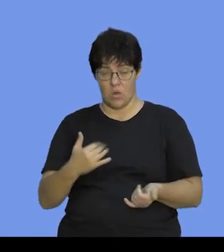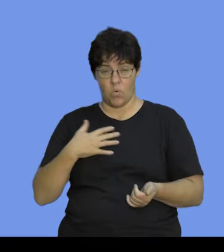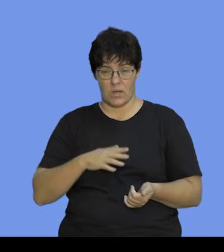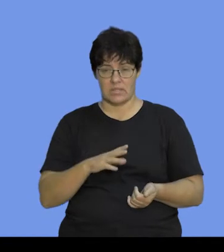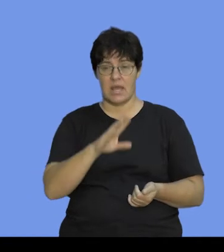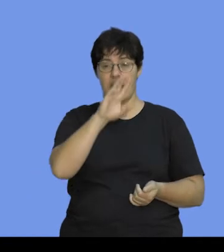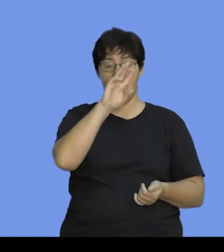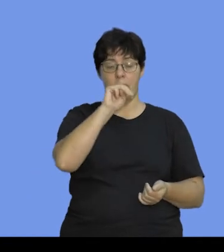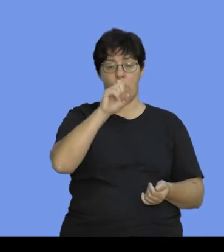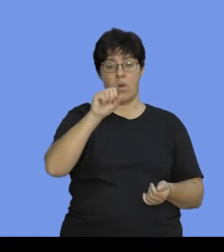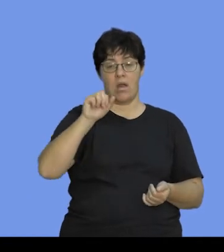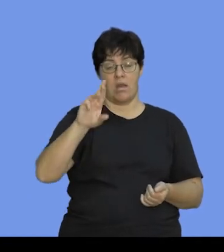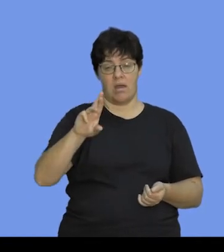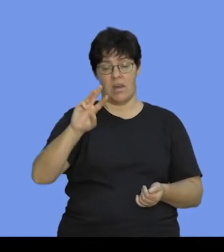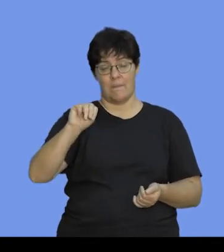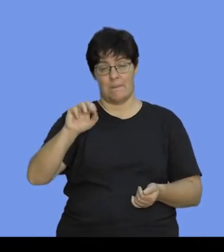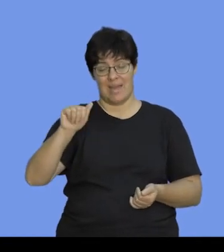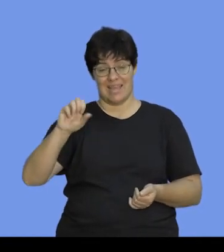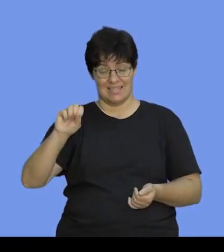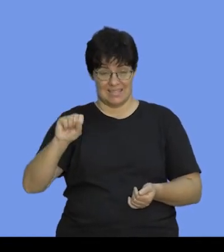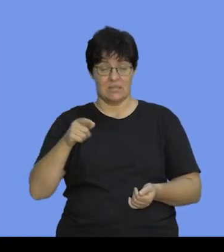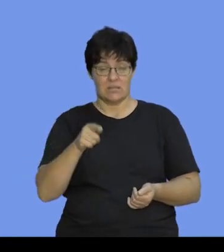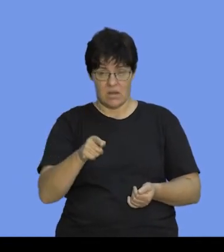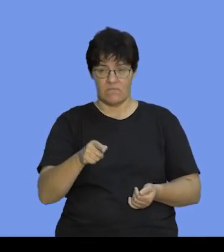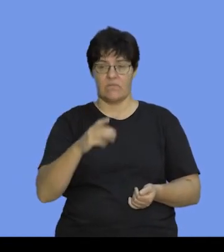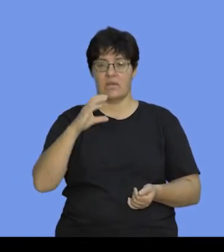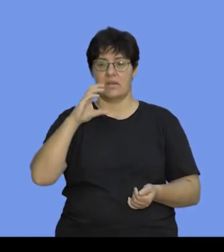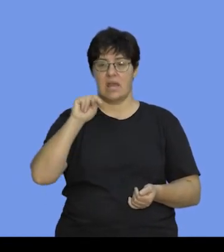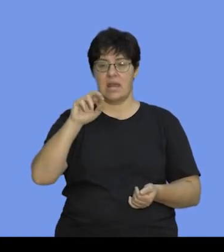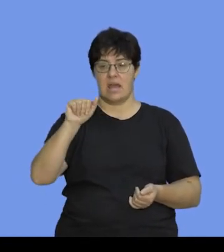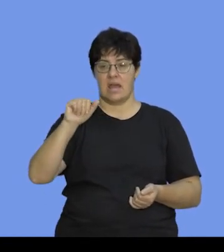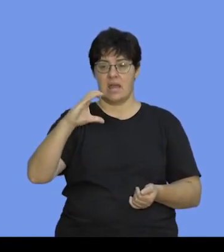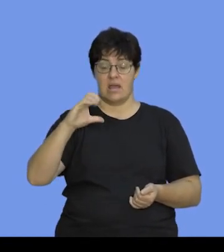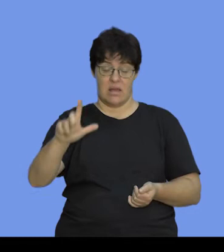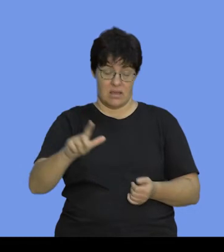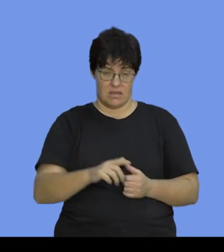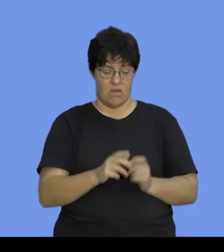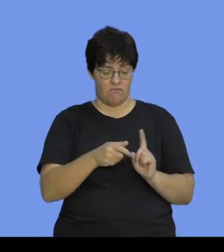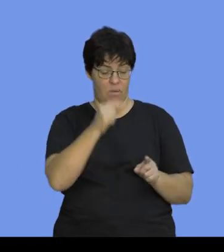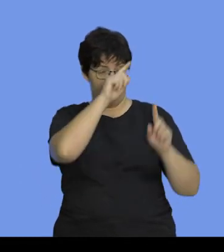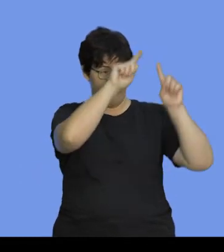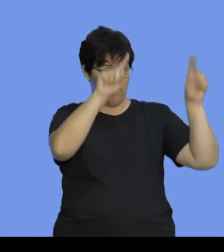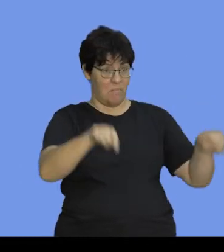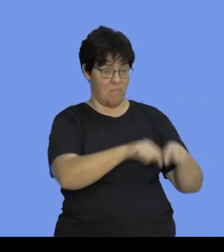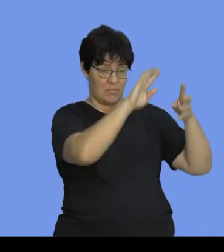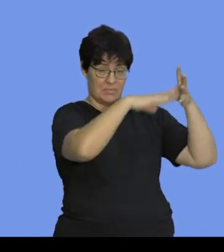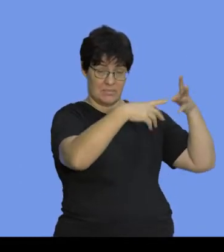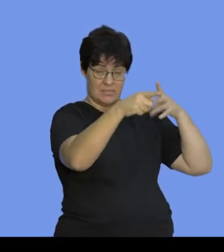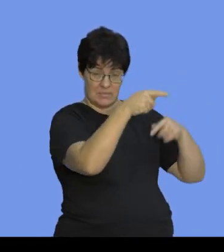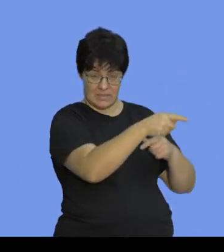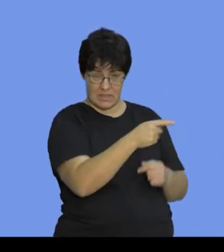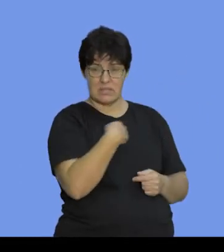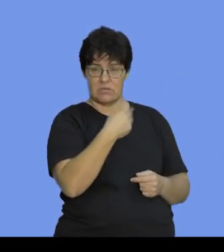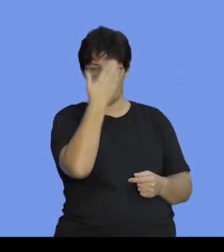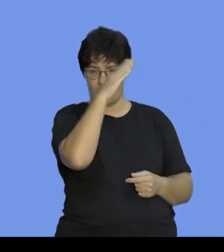we want to know the molar mass of sodium chloride. So the molar mass of sodium chloride from the periodic table of elements, we know